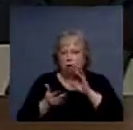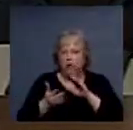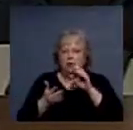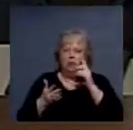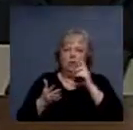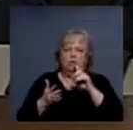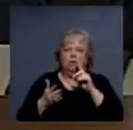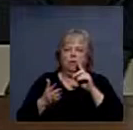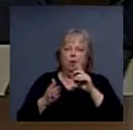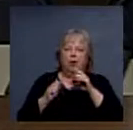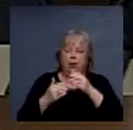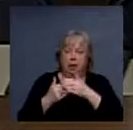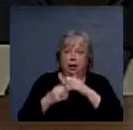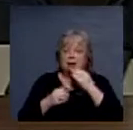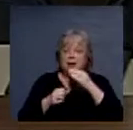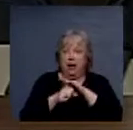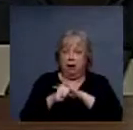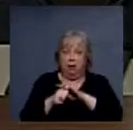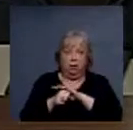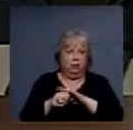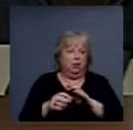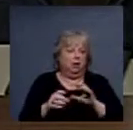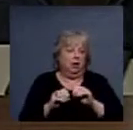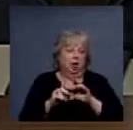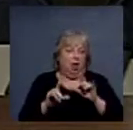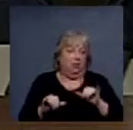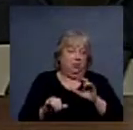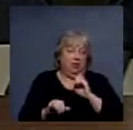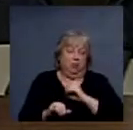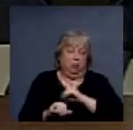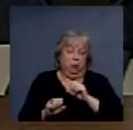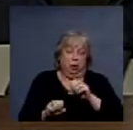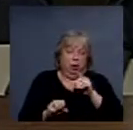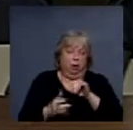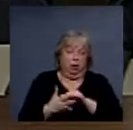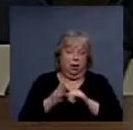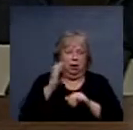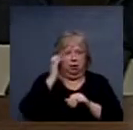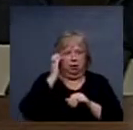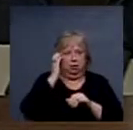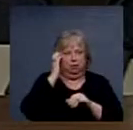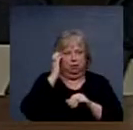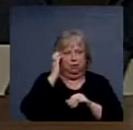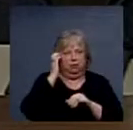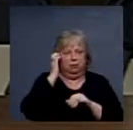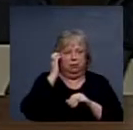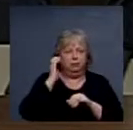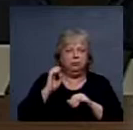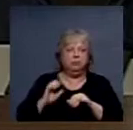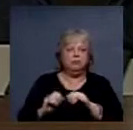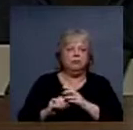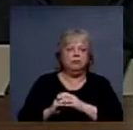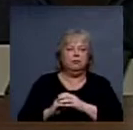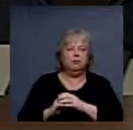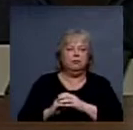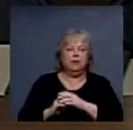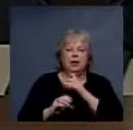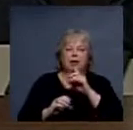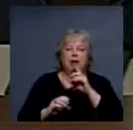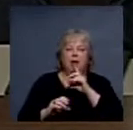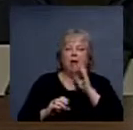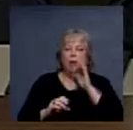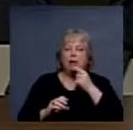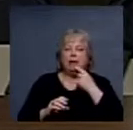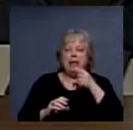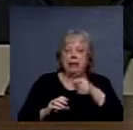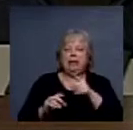Obviously, the board, and it's up to you all. I will say that, in a sense, it is different because